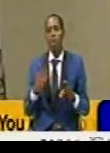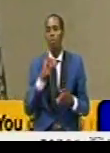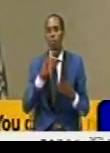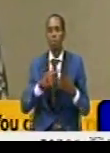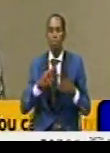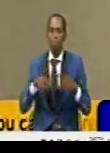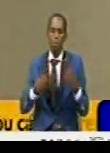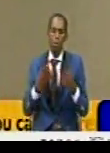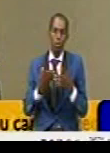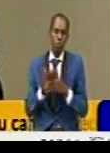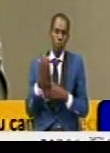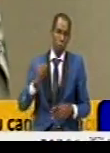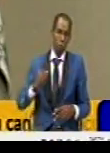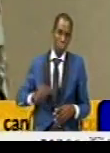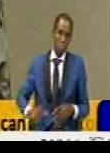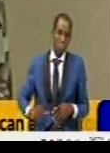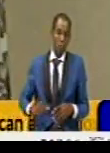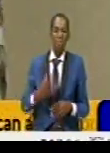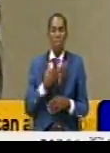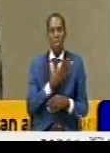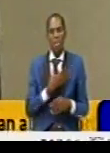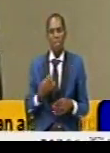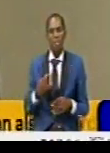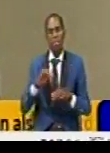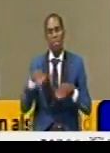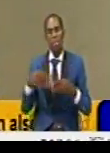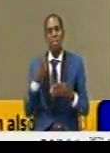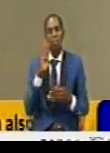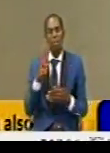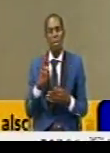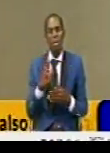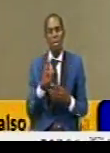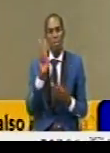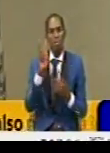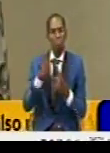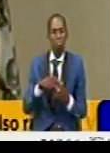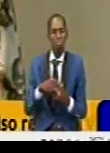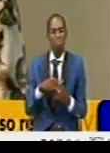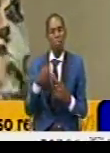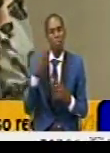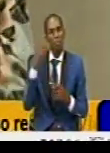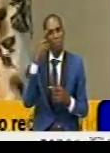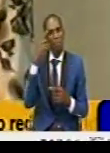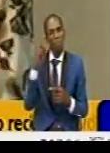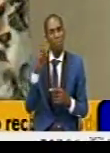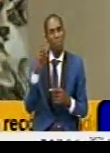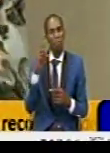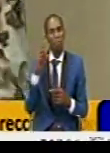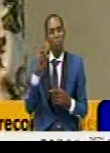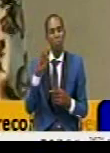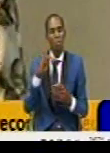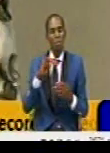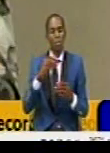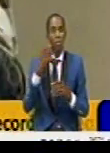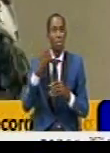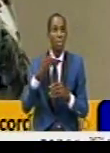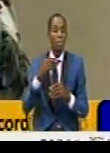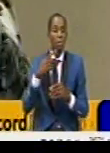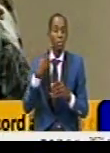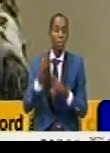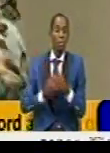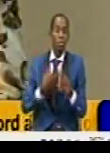said, that the only solution was surgery. We went to hospital, we continued, they gave her appointments